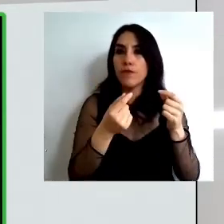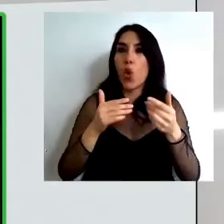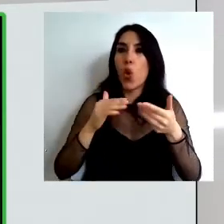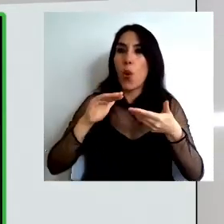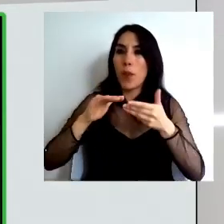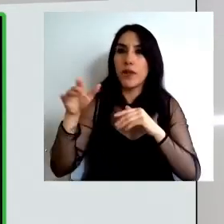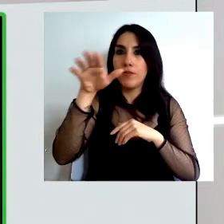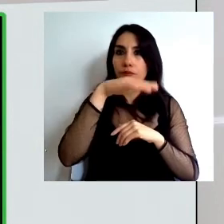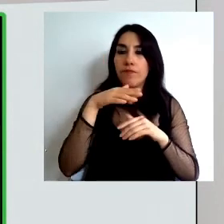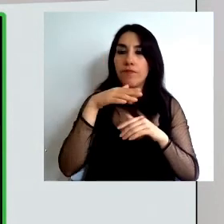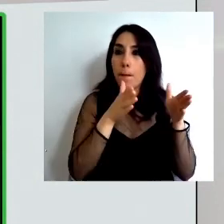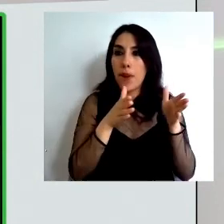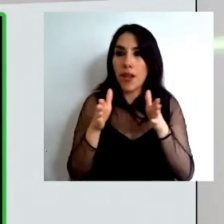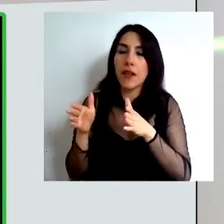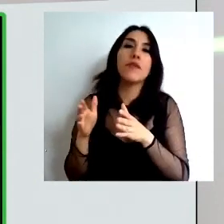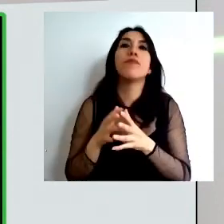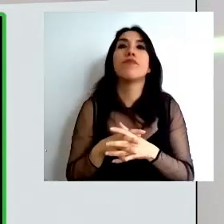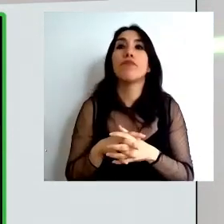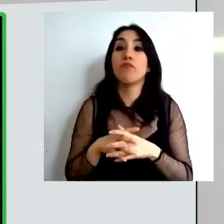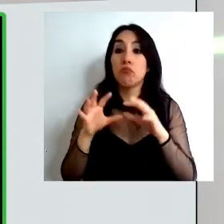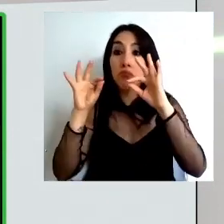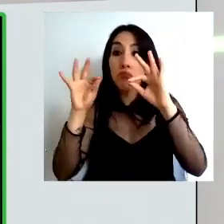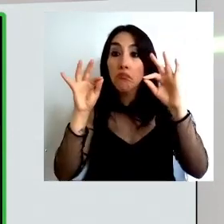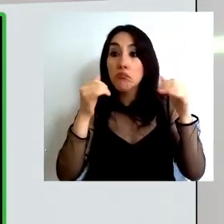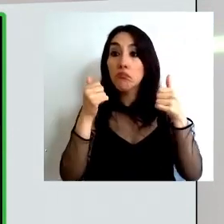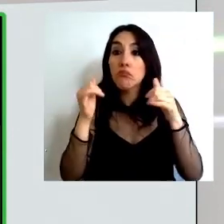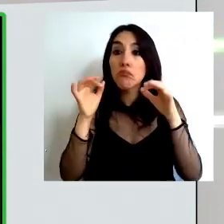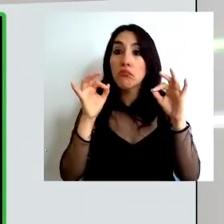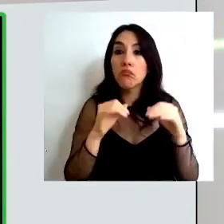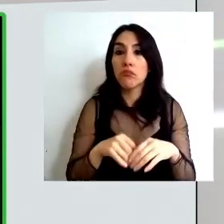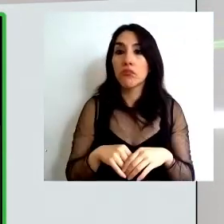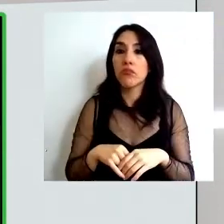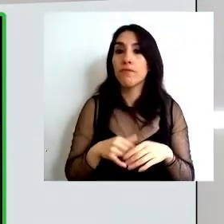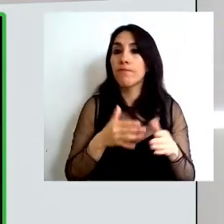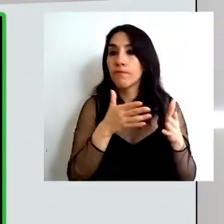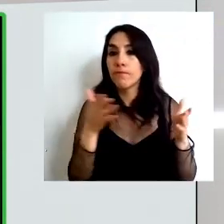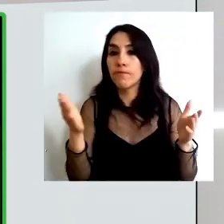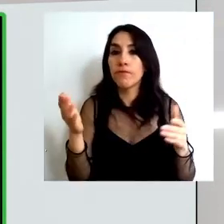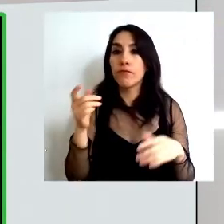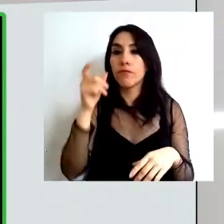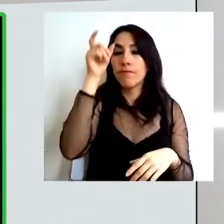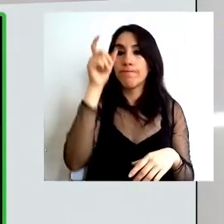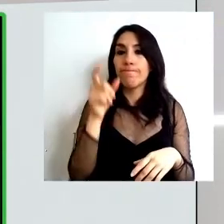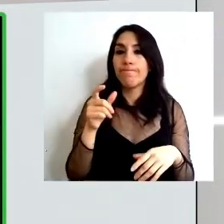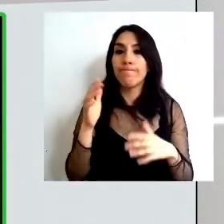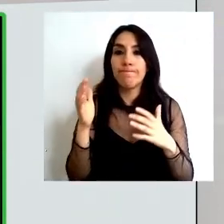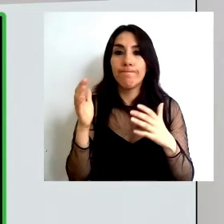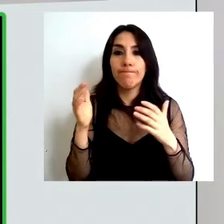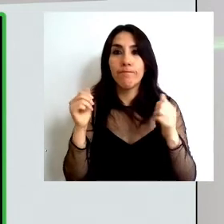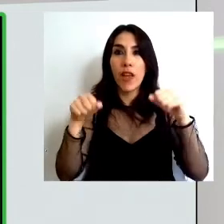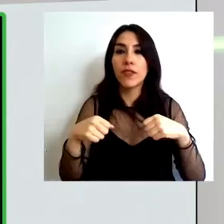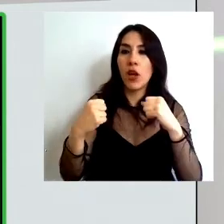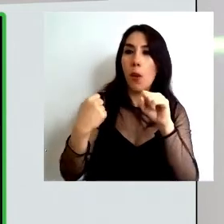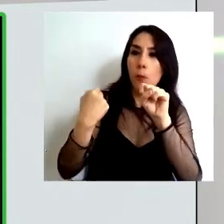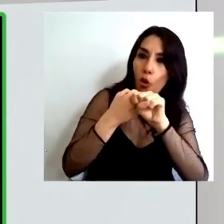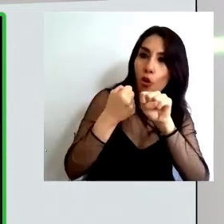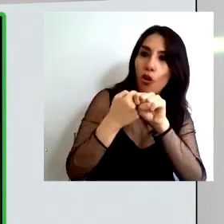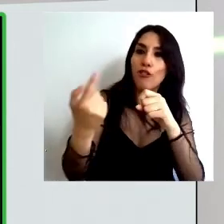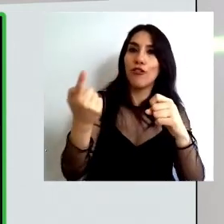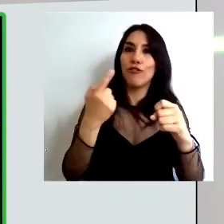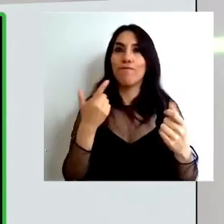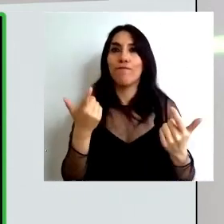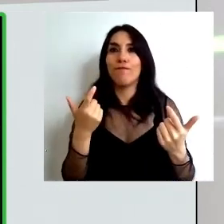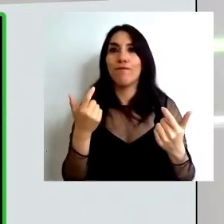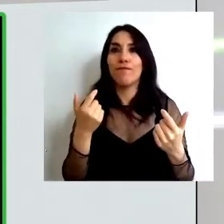them or benefit from these solutions. So wish you a wonderful conference. Thank you again for this opportunity, and